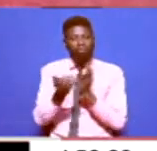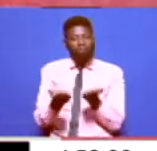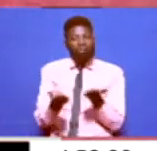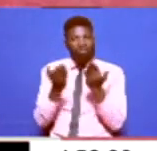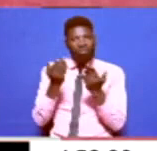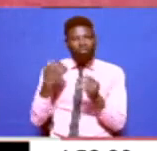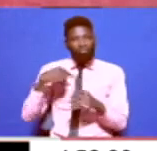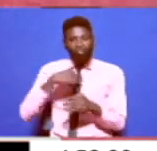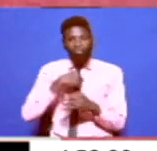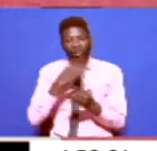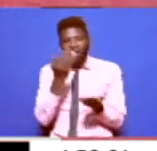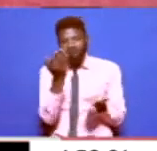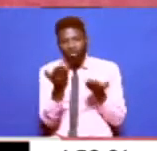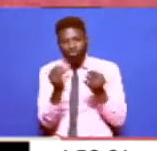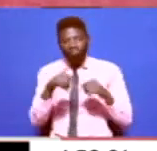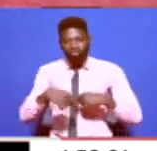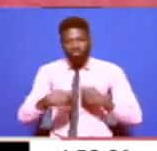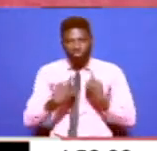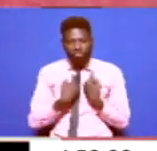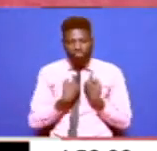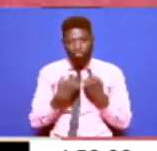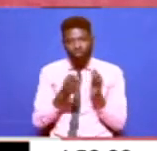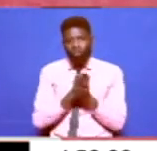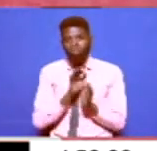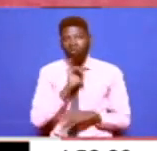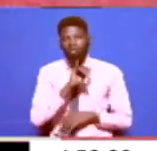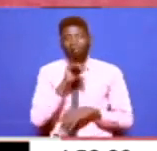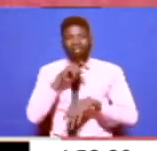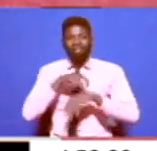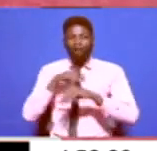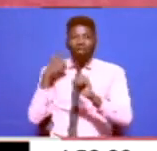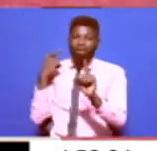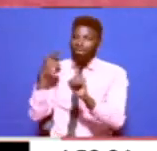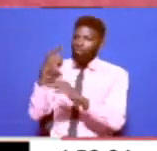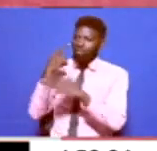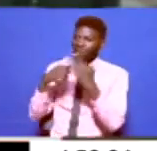that as we work towards going through to the World Championship.